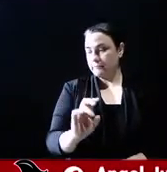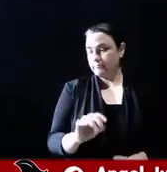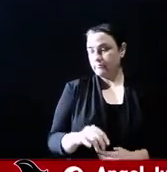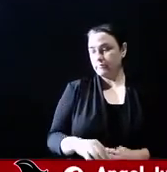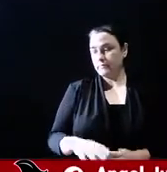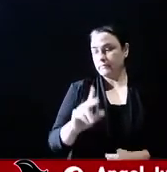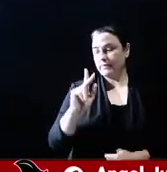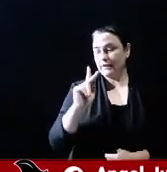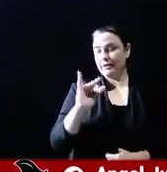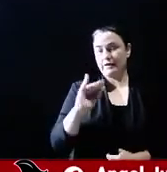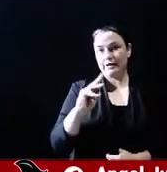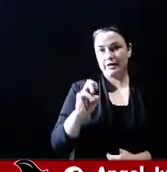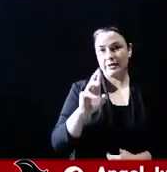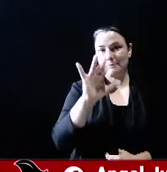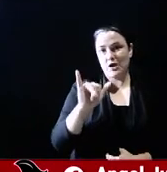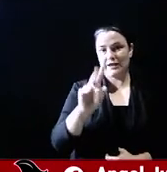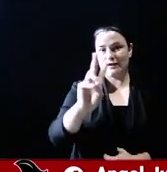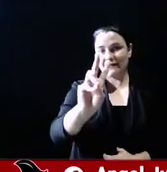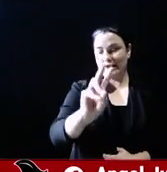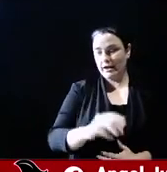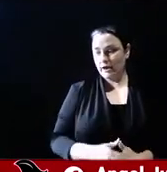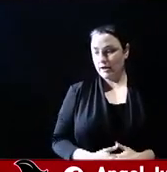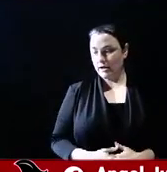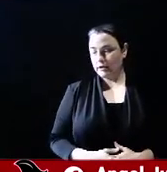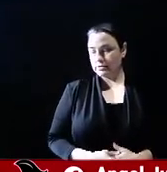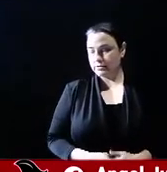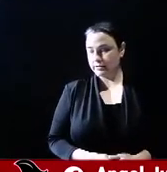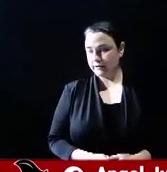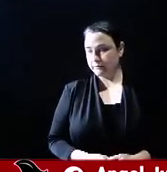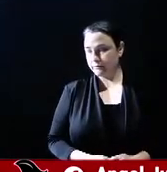Kimberly Haley Villegas.